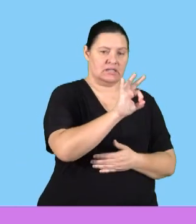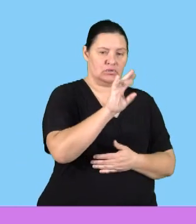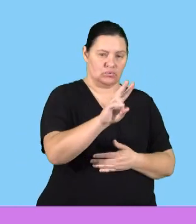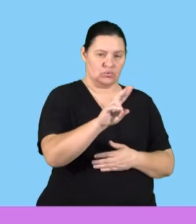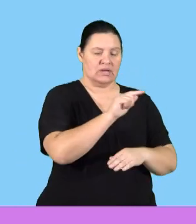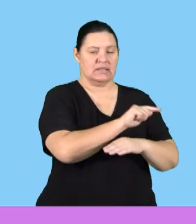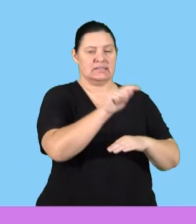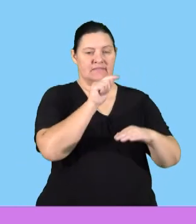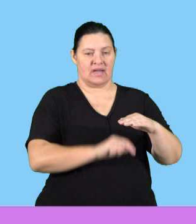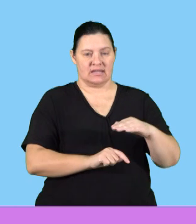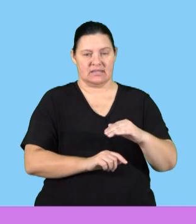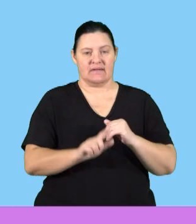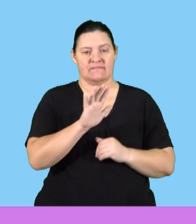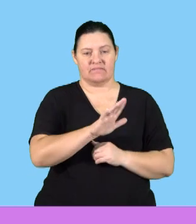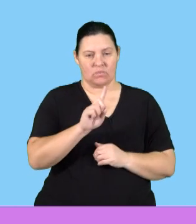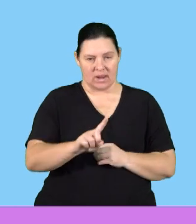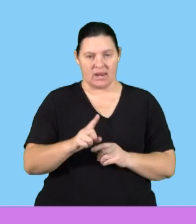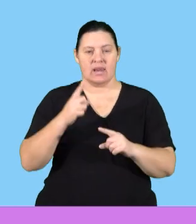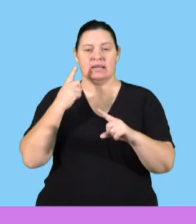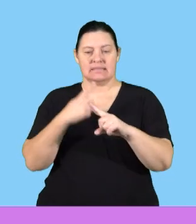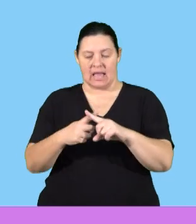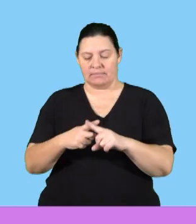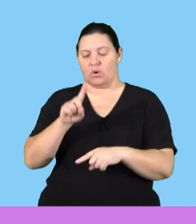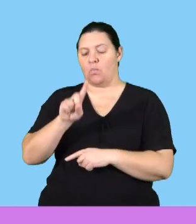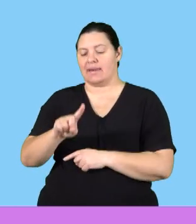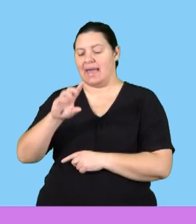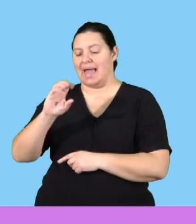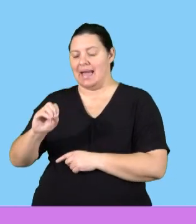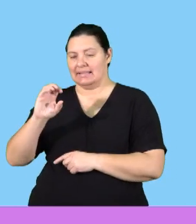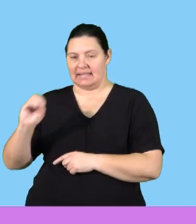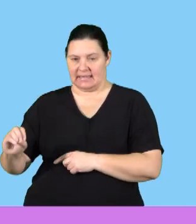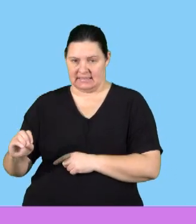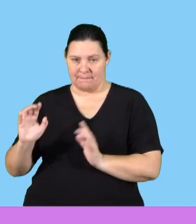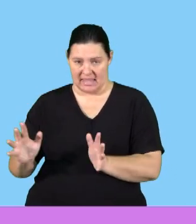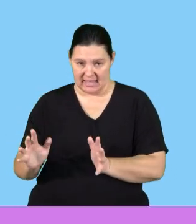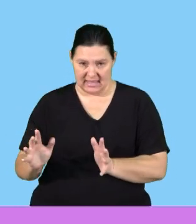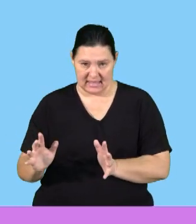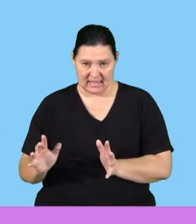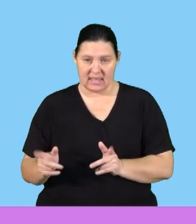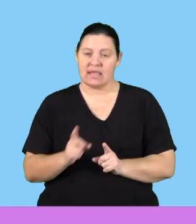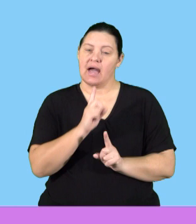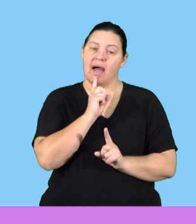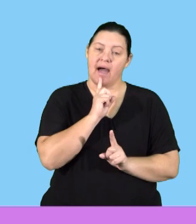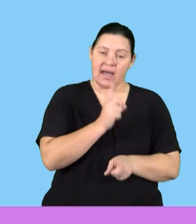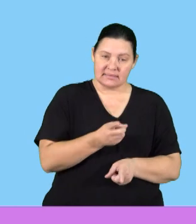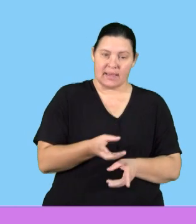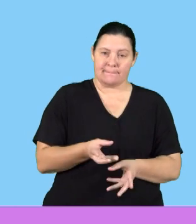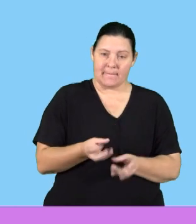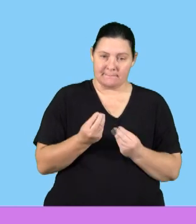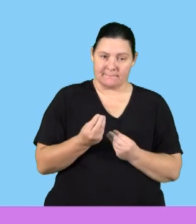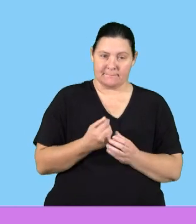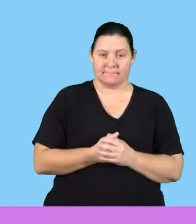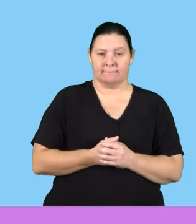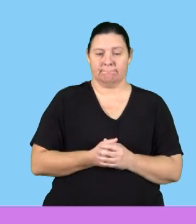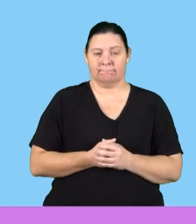we multiply it by 100. And remember not to press the percentage sign. And then the answer that